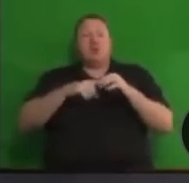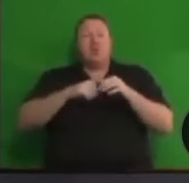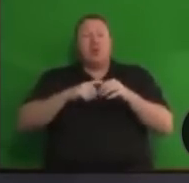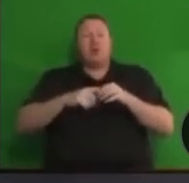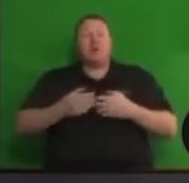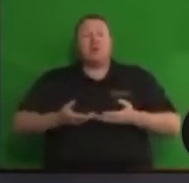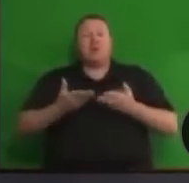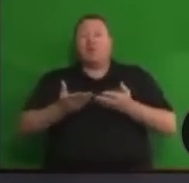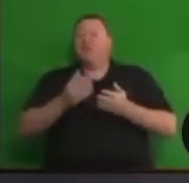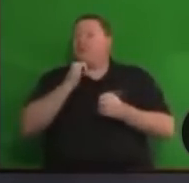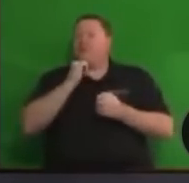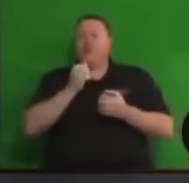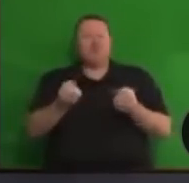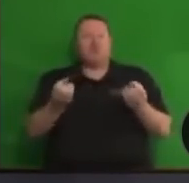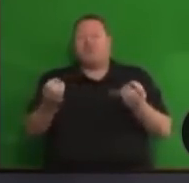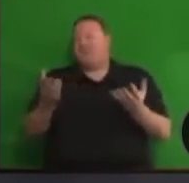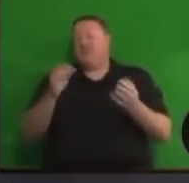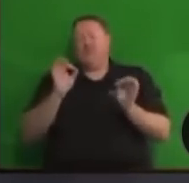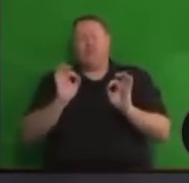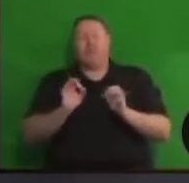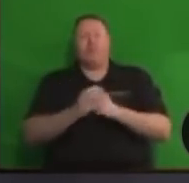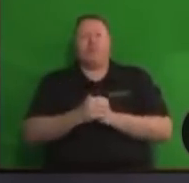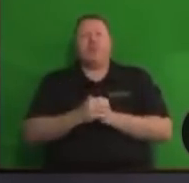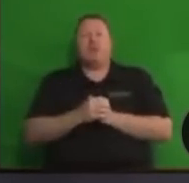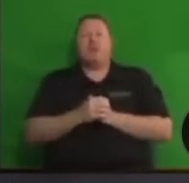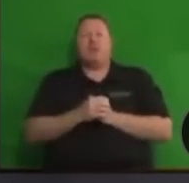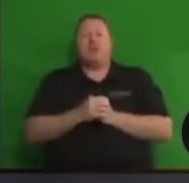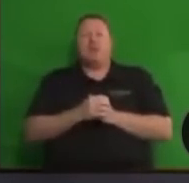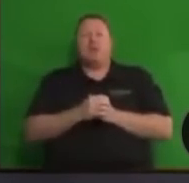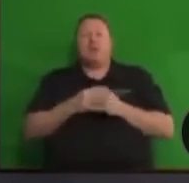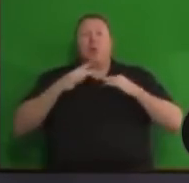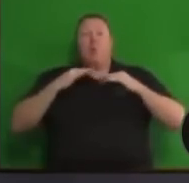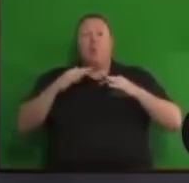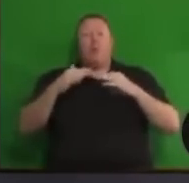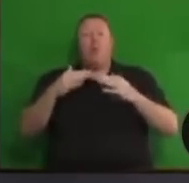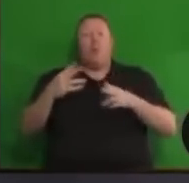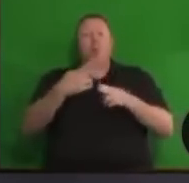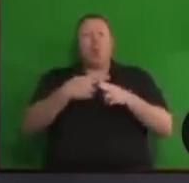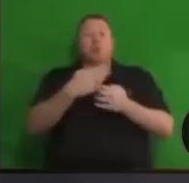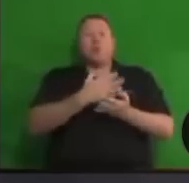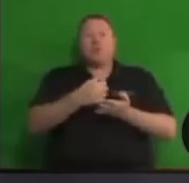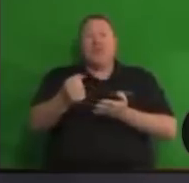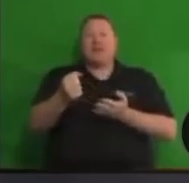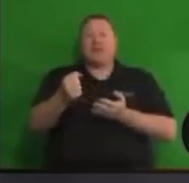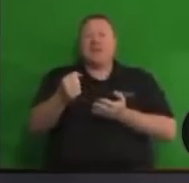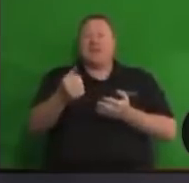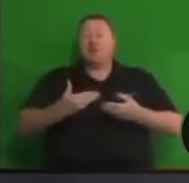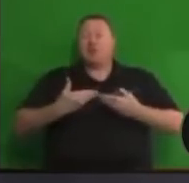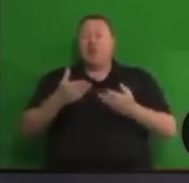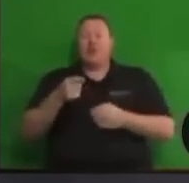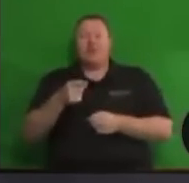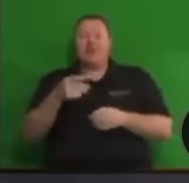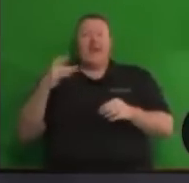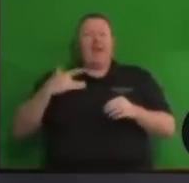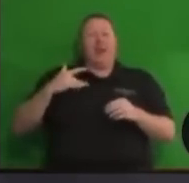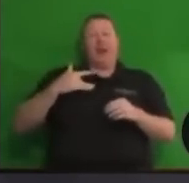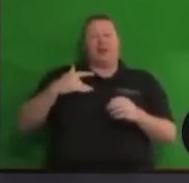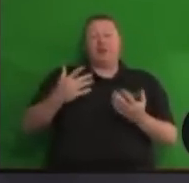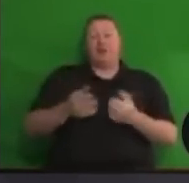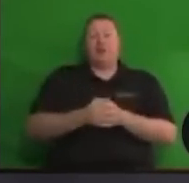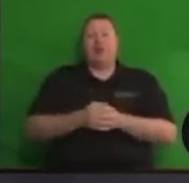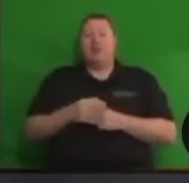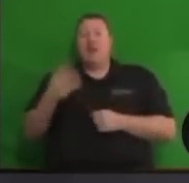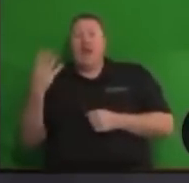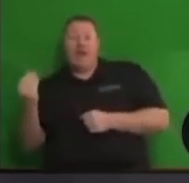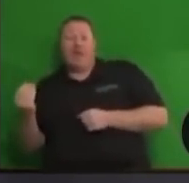is that services like water and sanitation have become luxuries in our economy, where the haves and